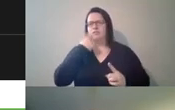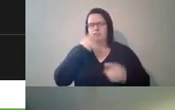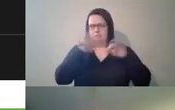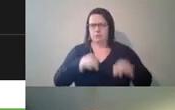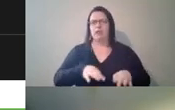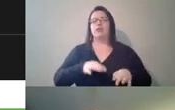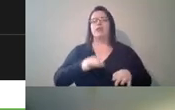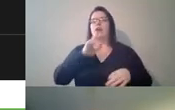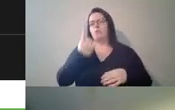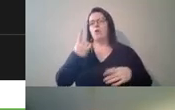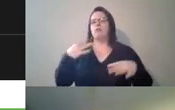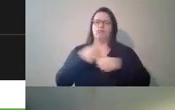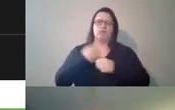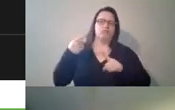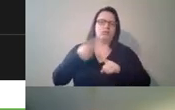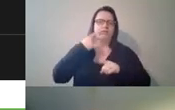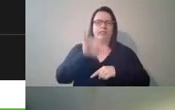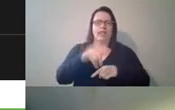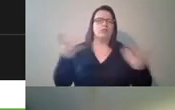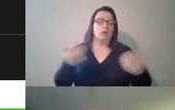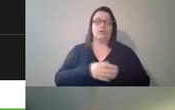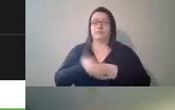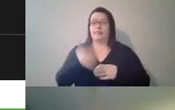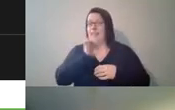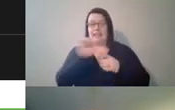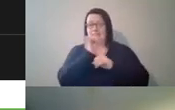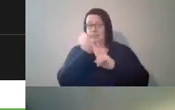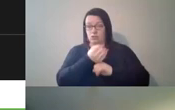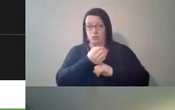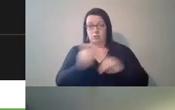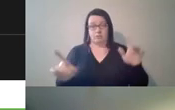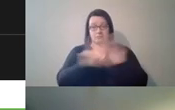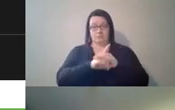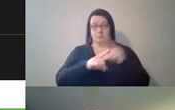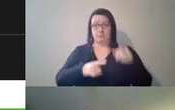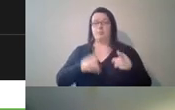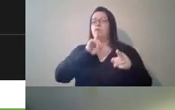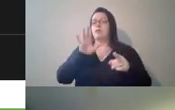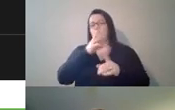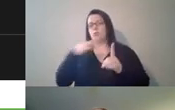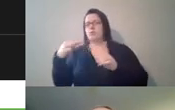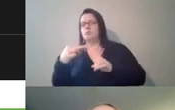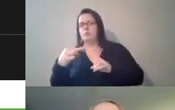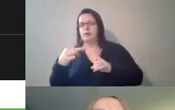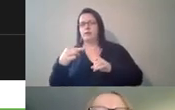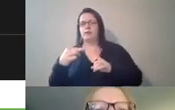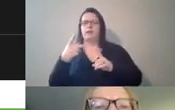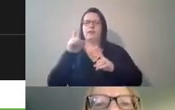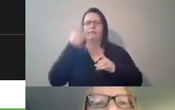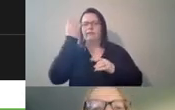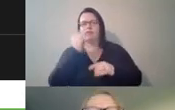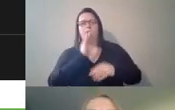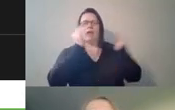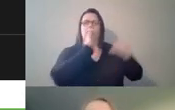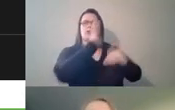would be that any of those situations would need to be viewed with the lens, I guess, of the adult's preferences and values.